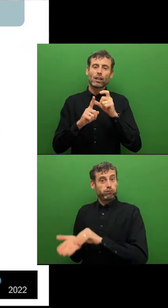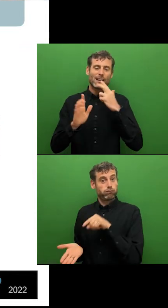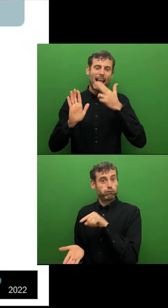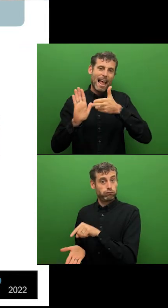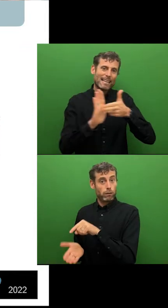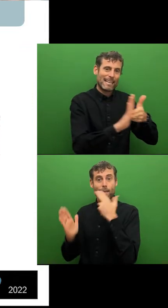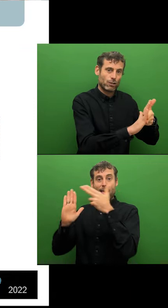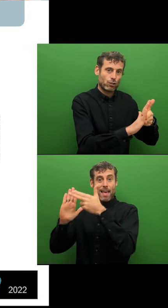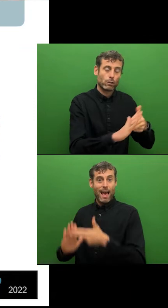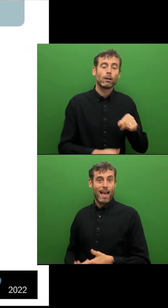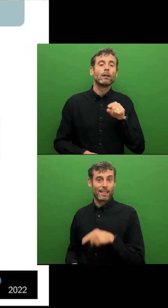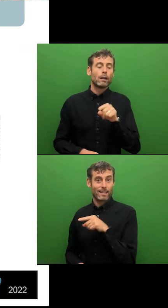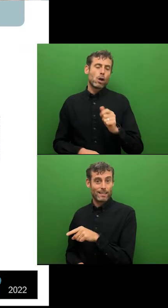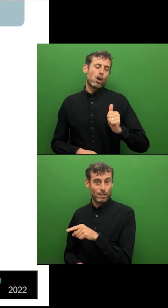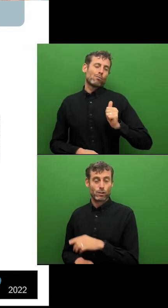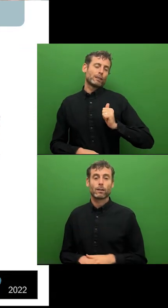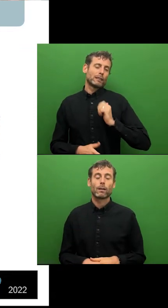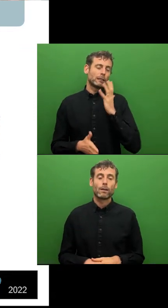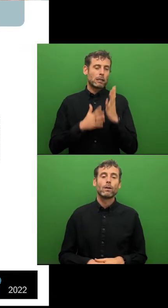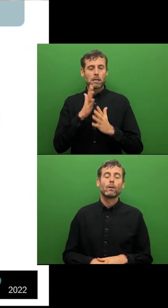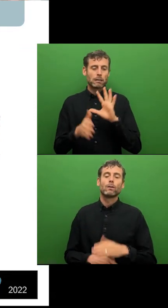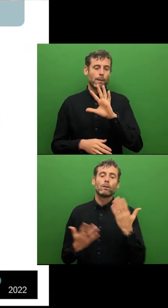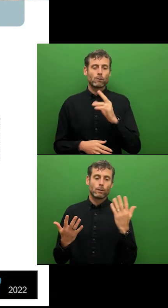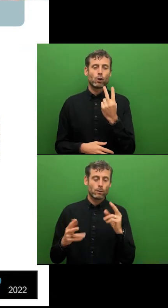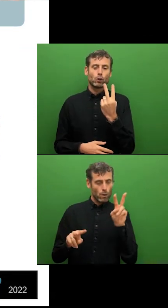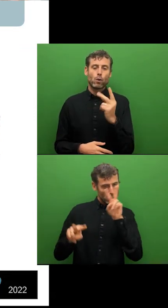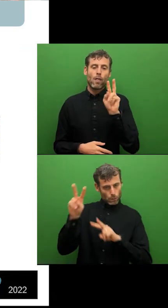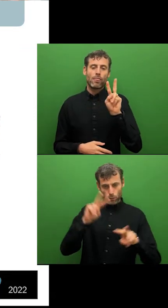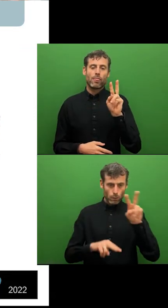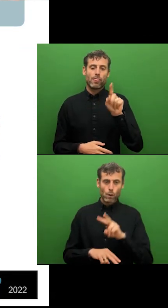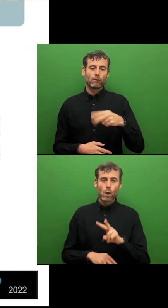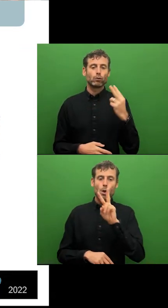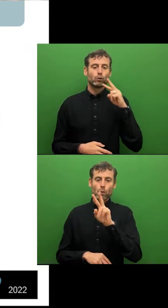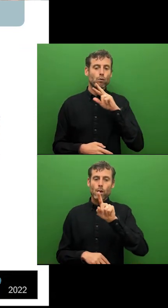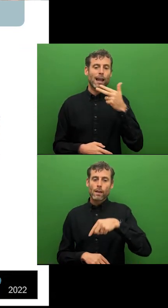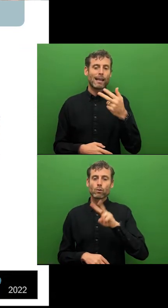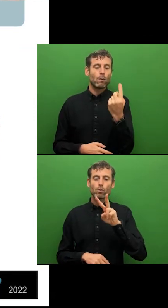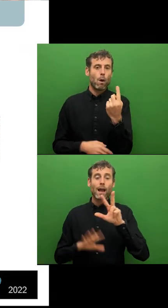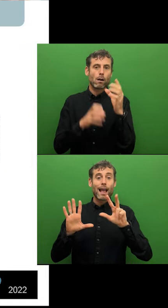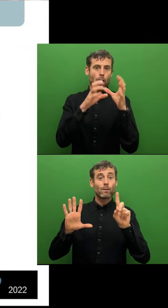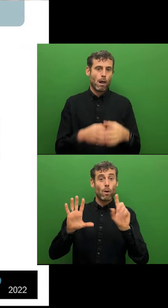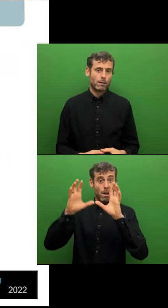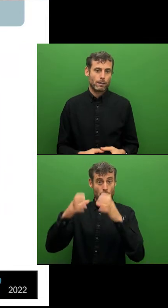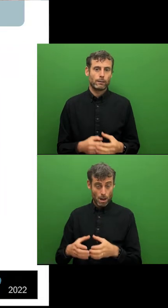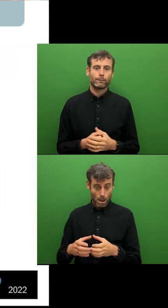annotations, and predicts signs within the vocabulary of 2,281 classes.